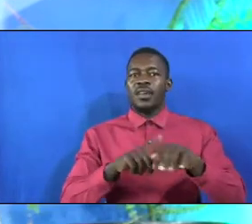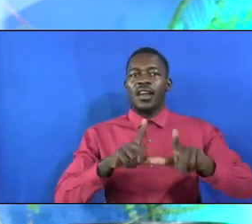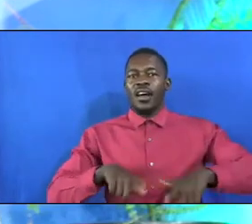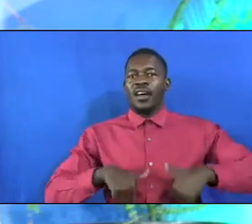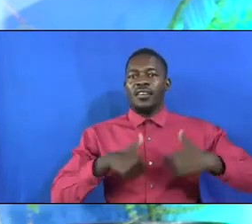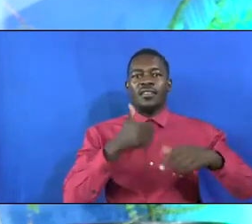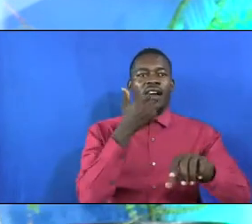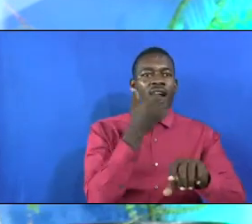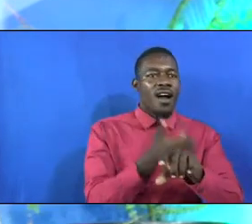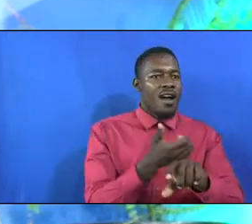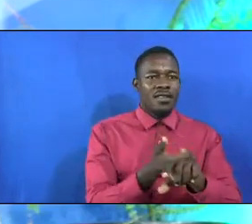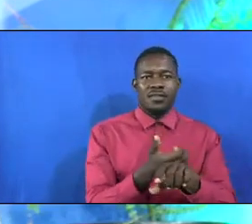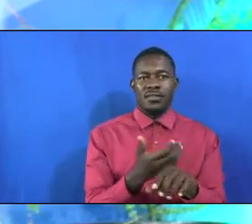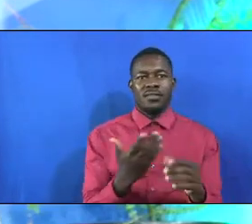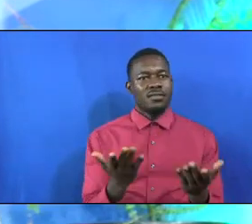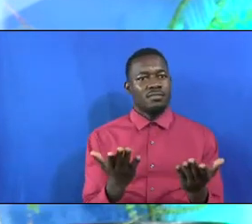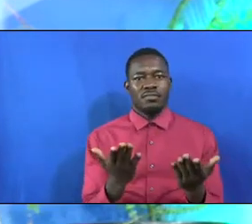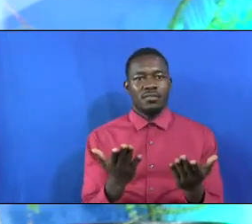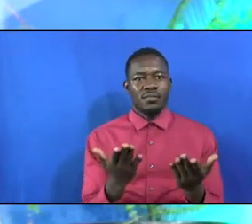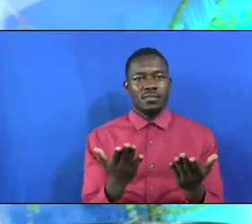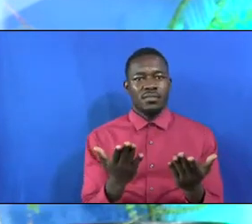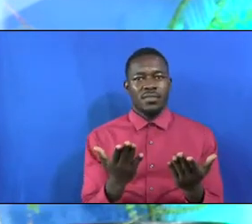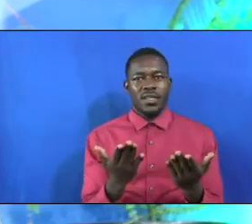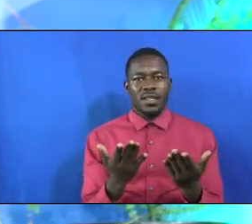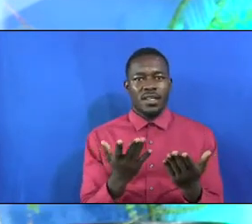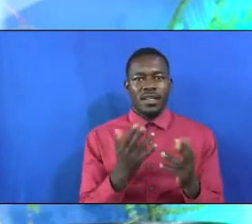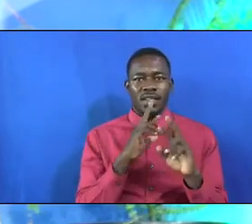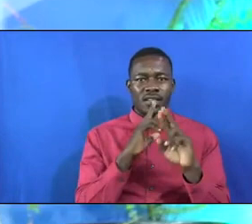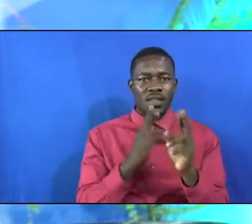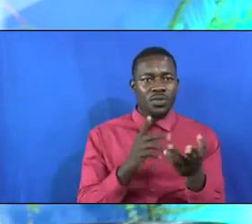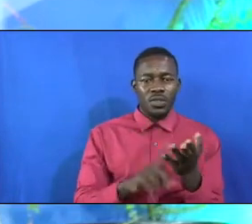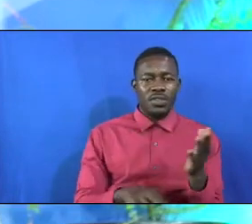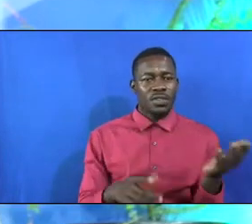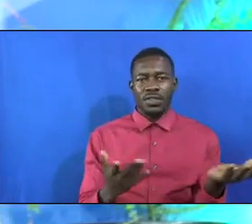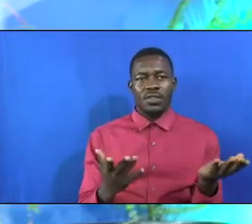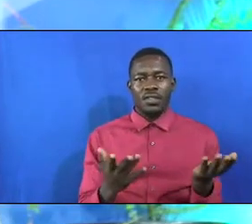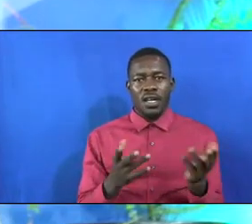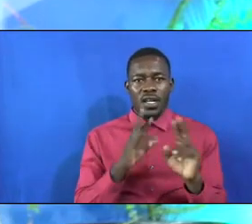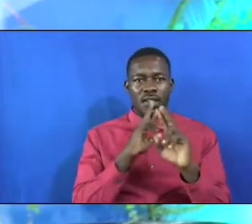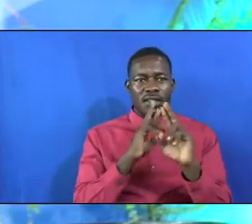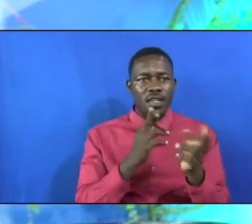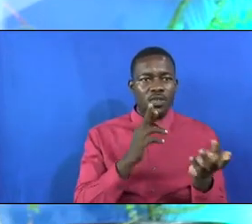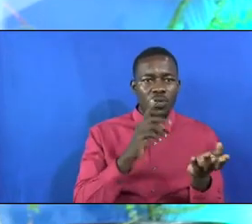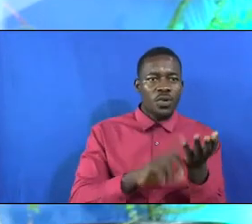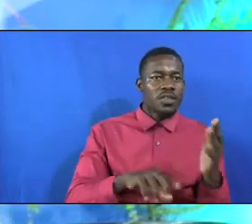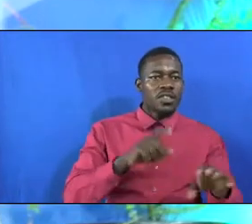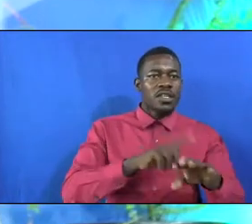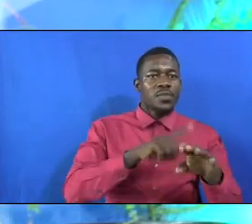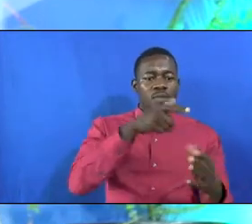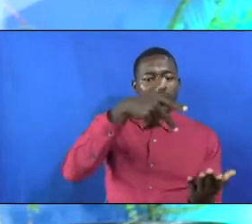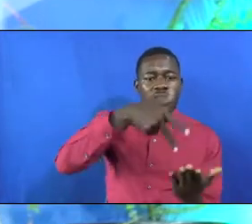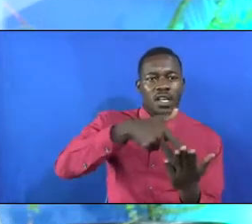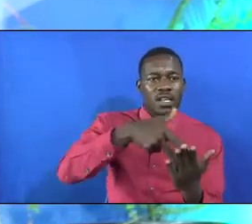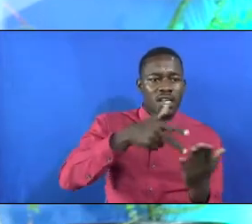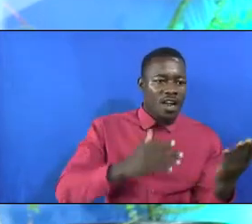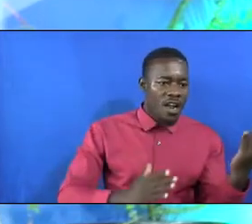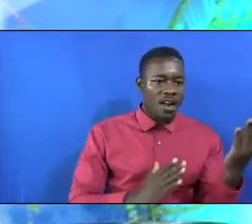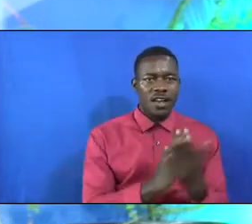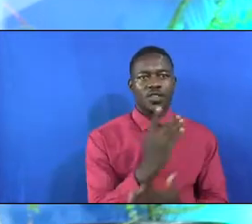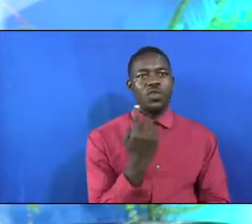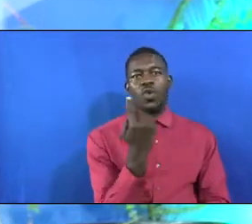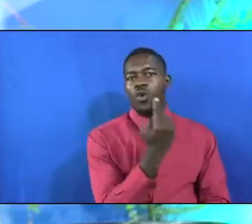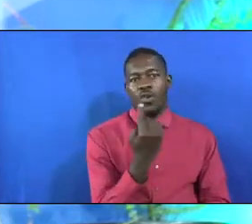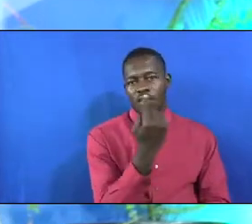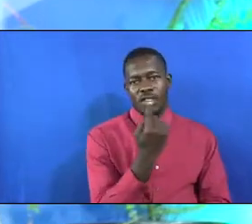life-threatening consequences? What happens when standing for right is the